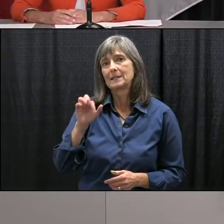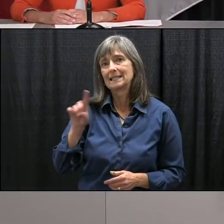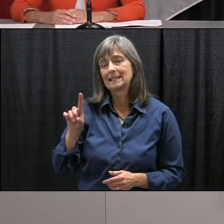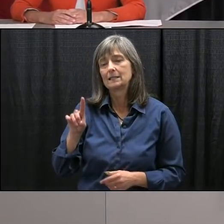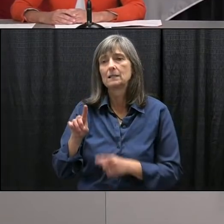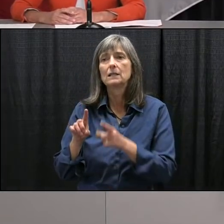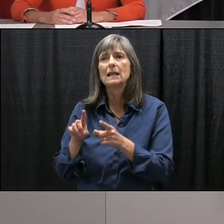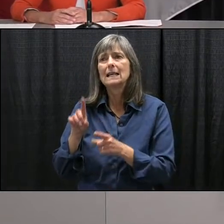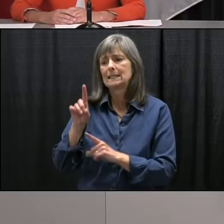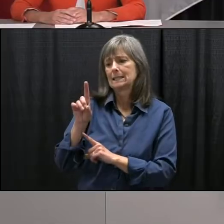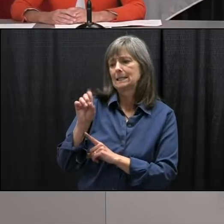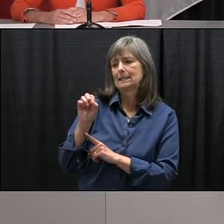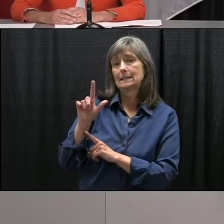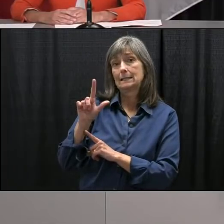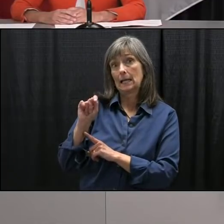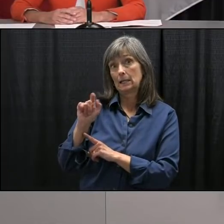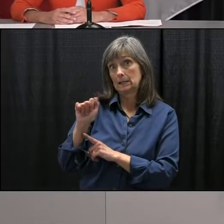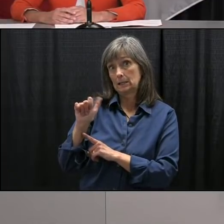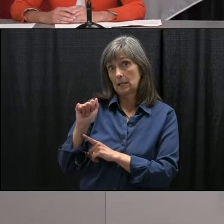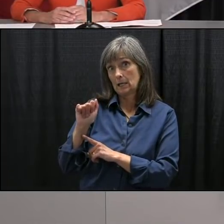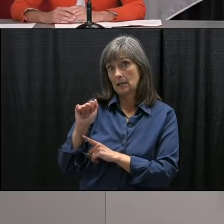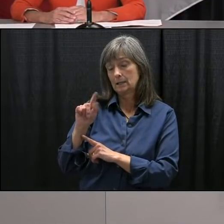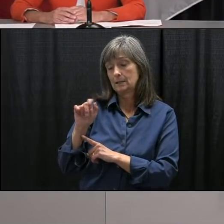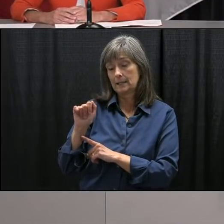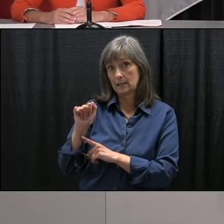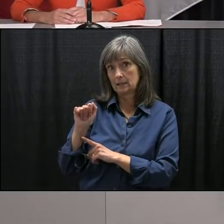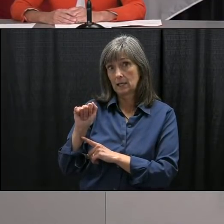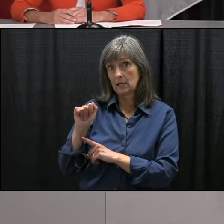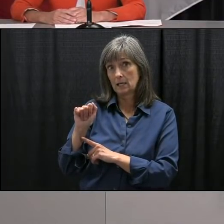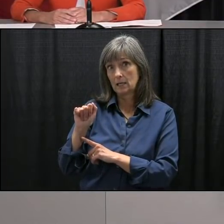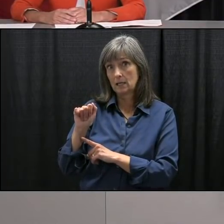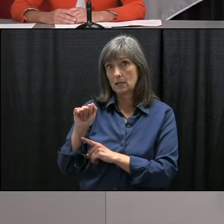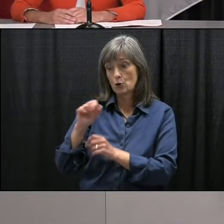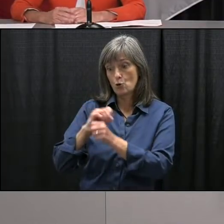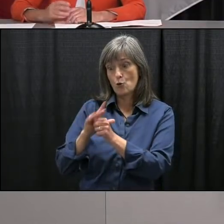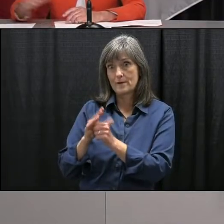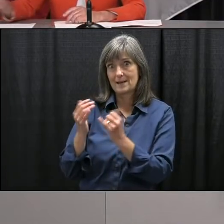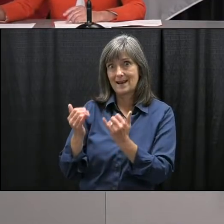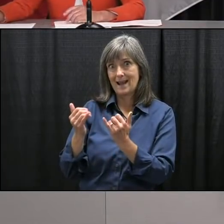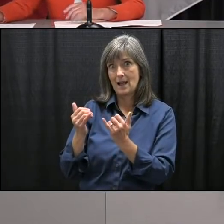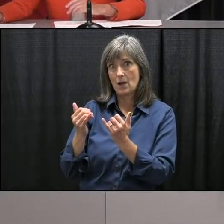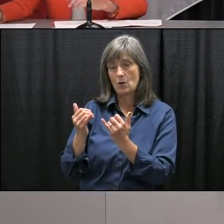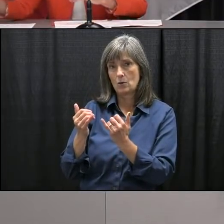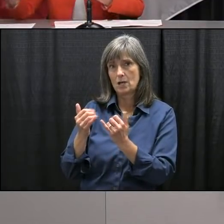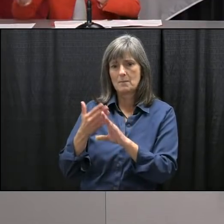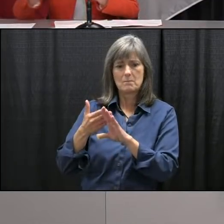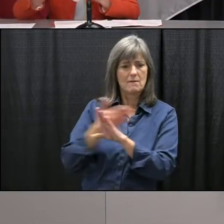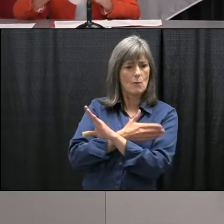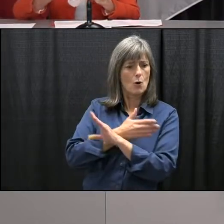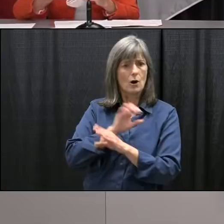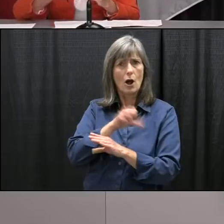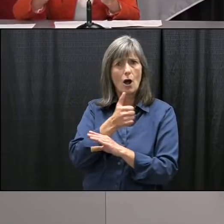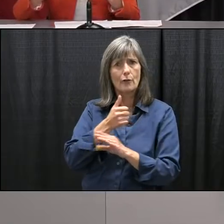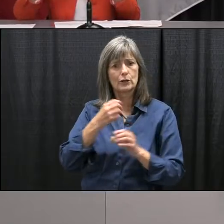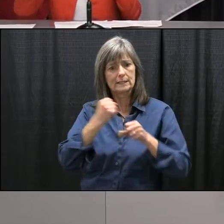Delta variant in terms of projecting and modeling for this fourth wave compared to waves in the past?